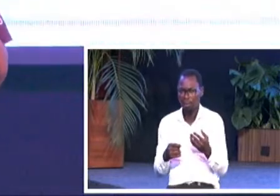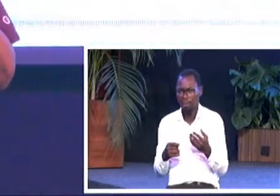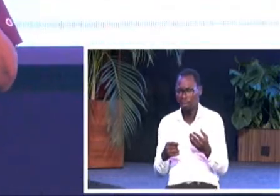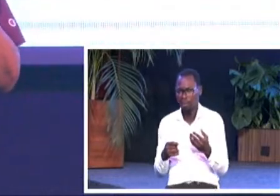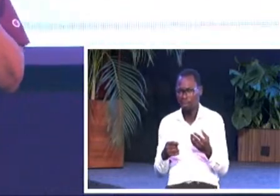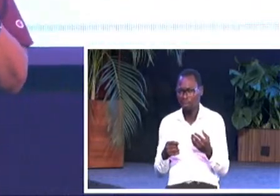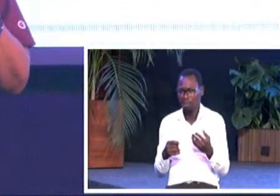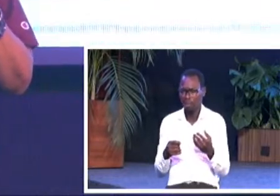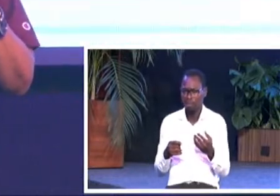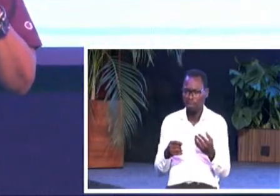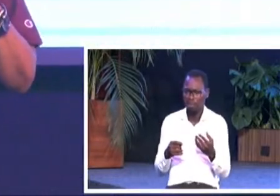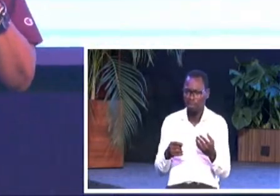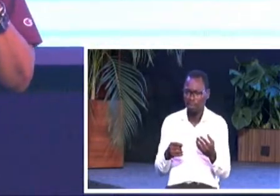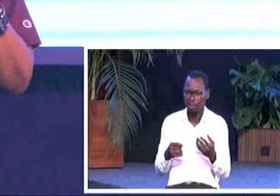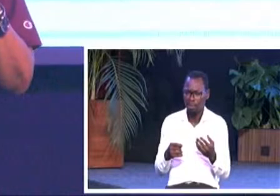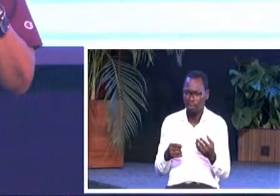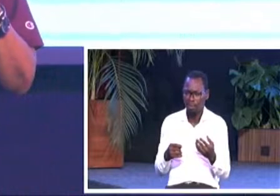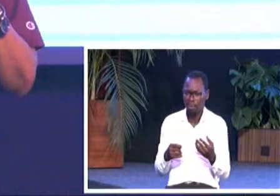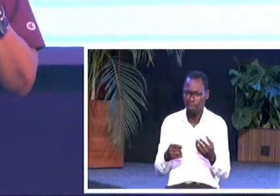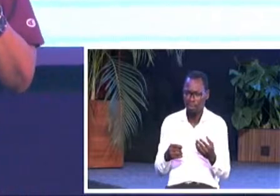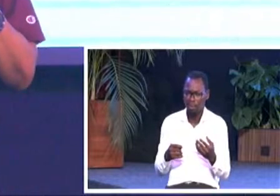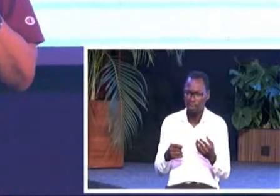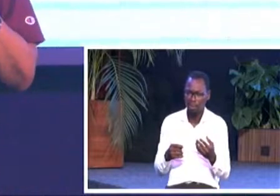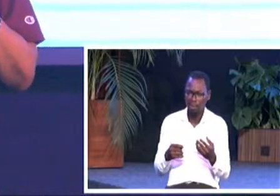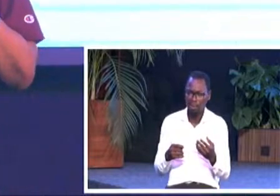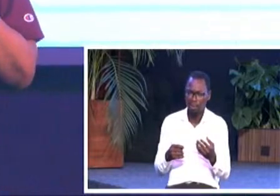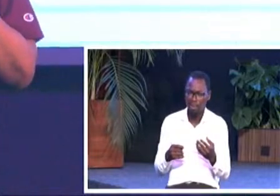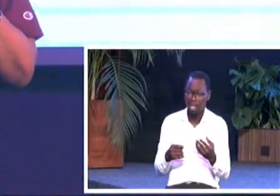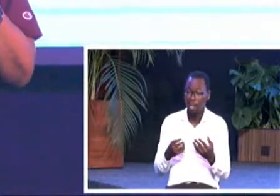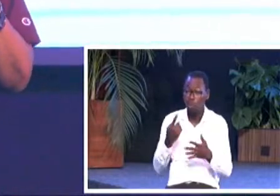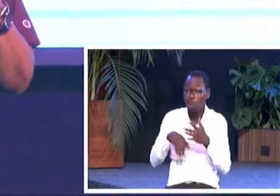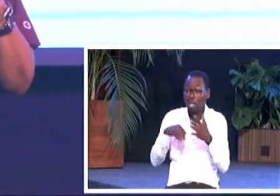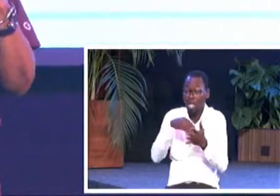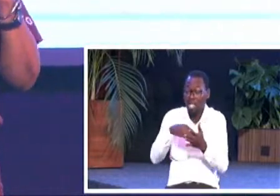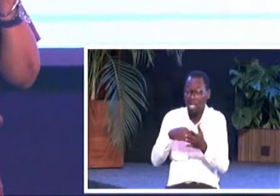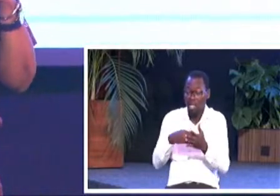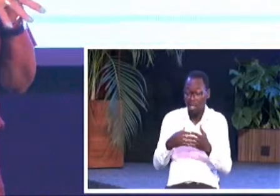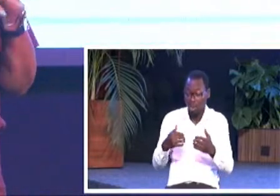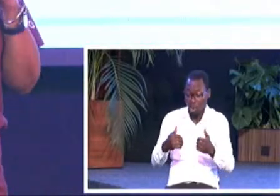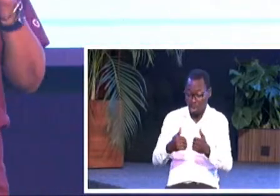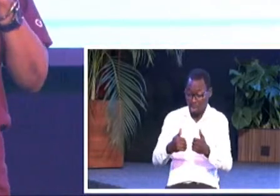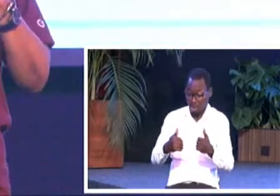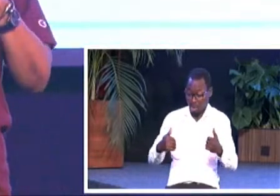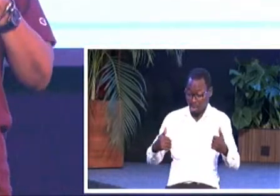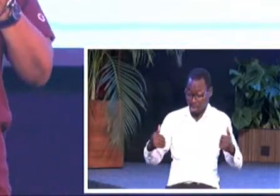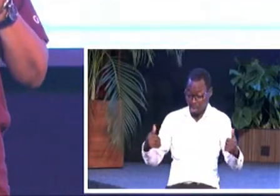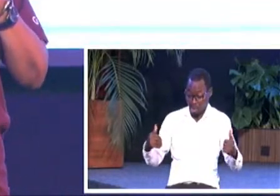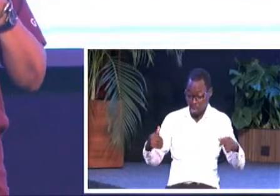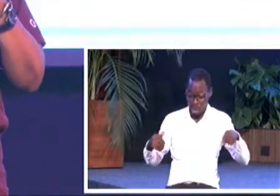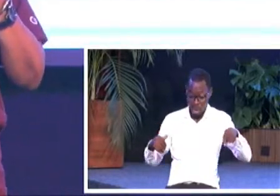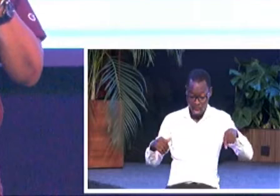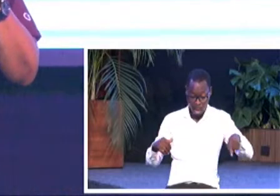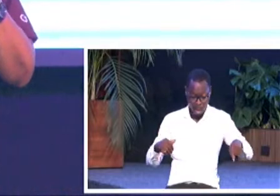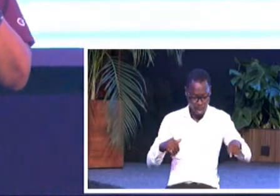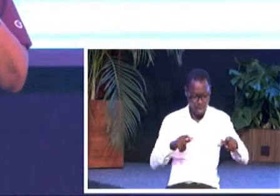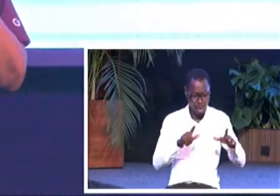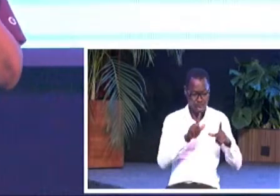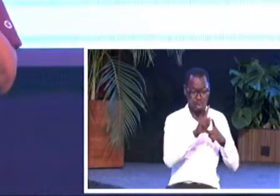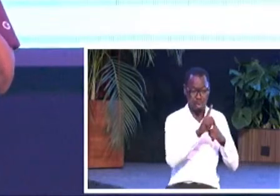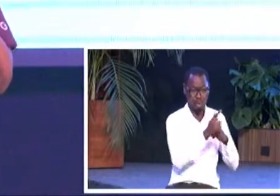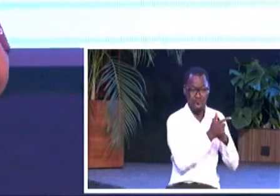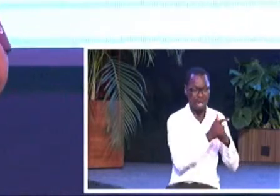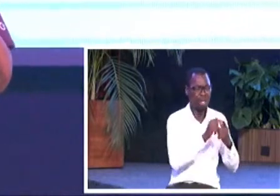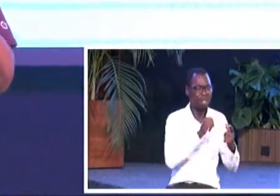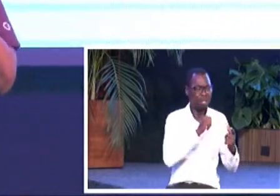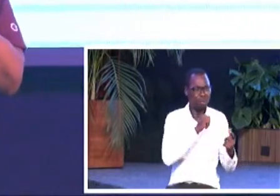And eventually, it will create a gap because our local production is not meeting